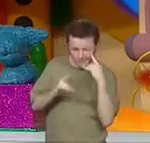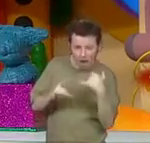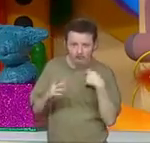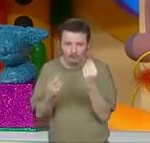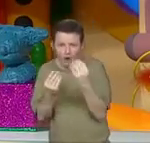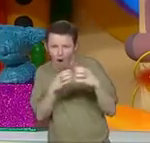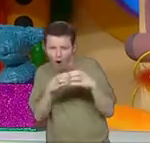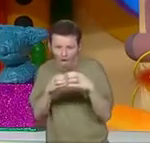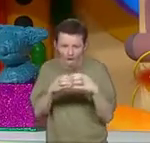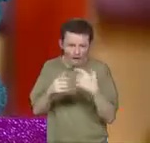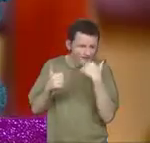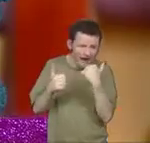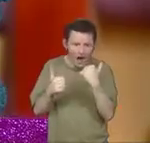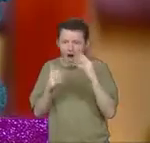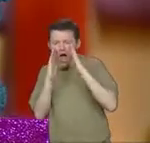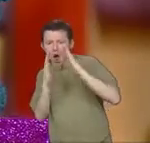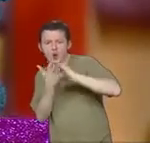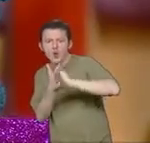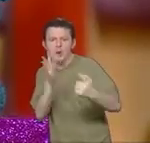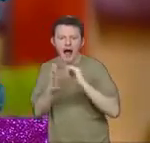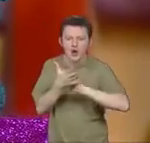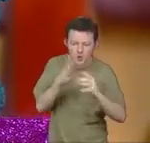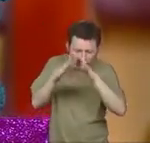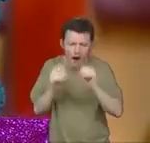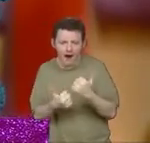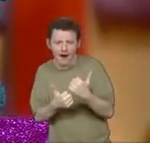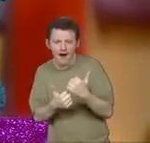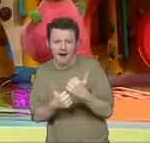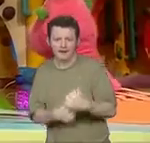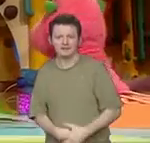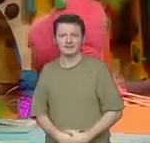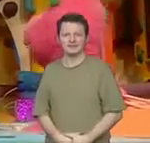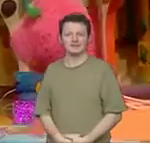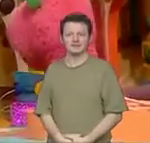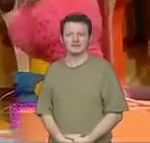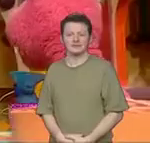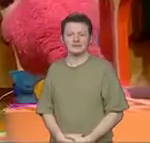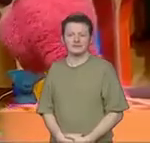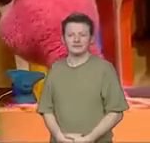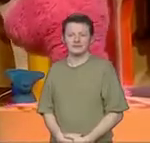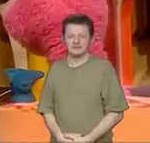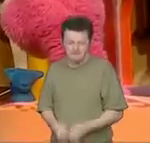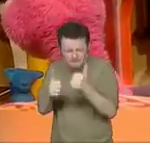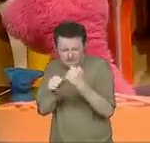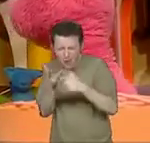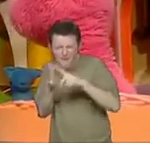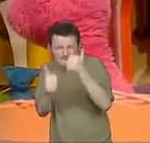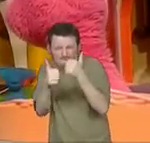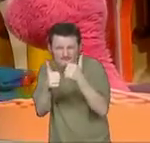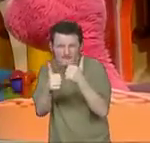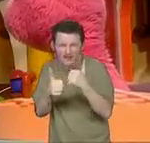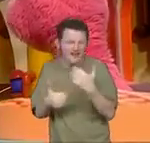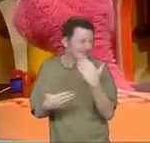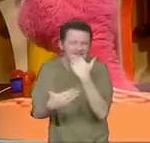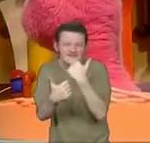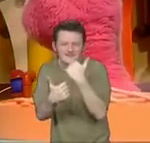soft and squidgy stuff. Ta-da! Hubba hubba! Oh, well done, Groove. Thank you. Well, I'm going to put